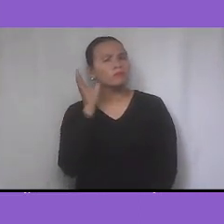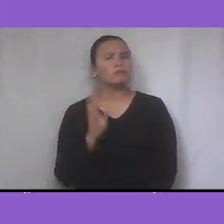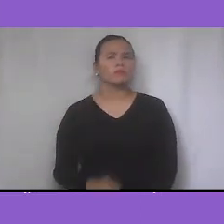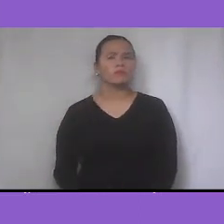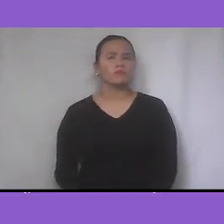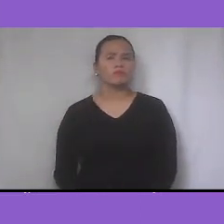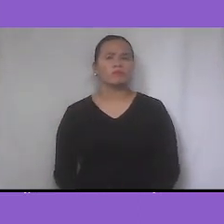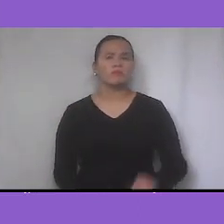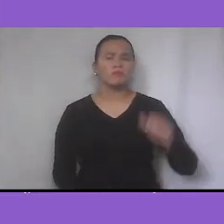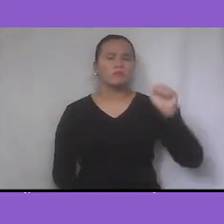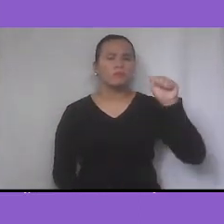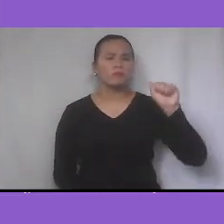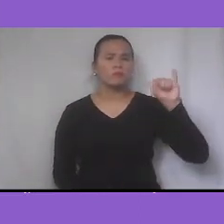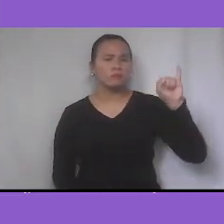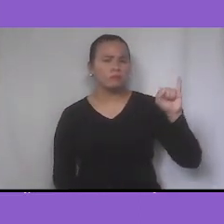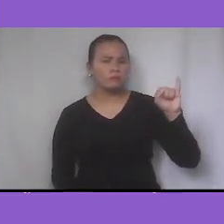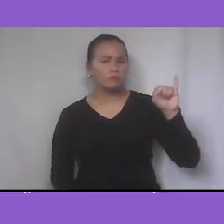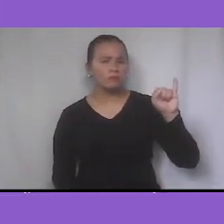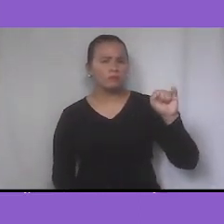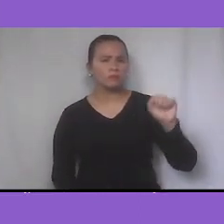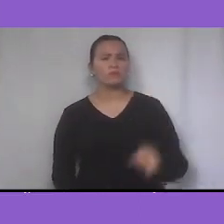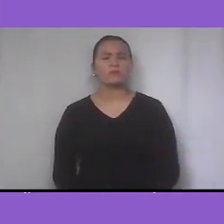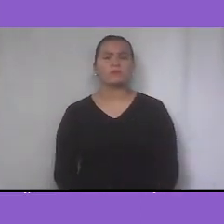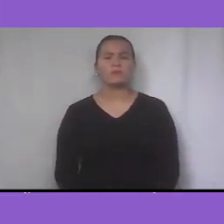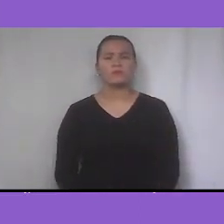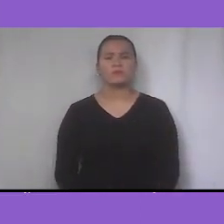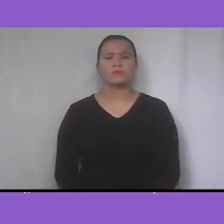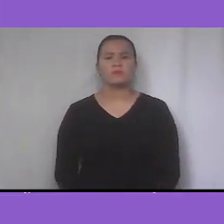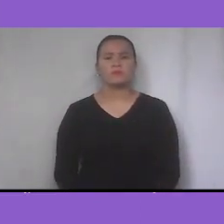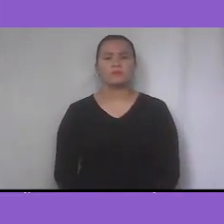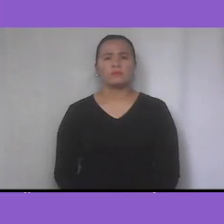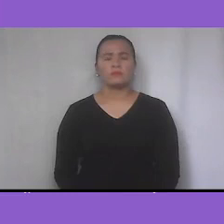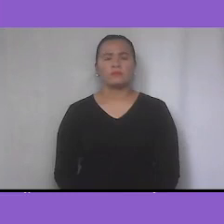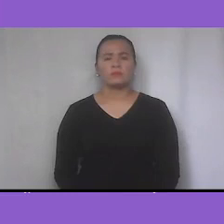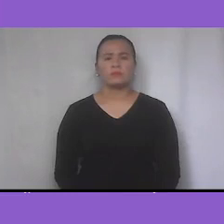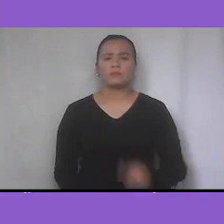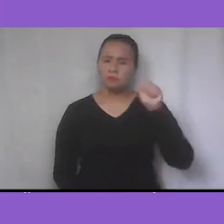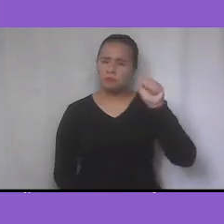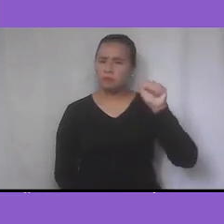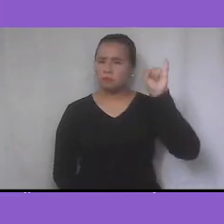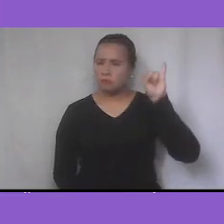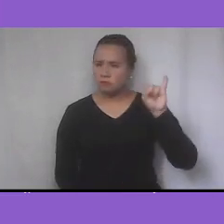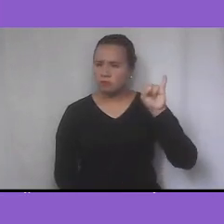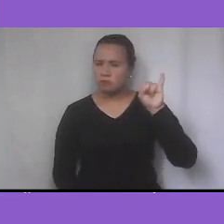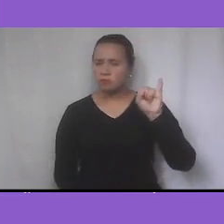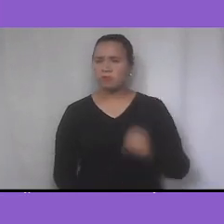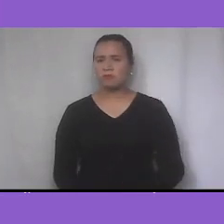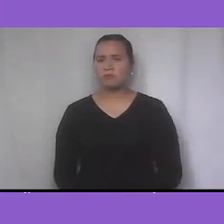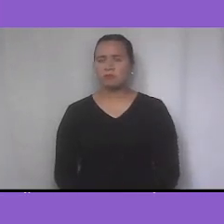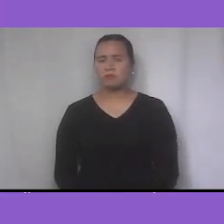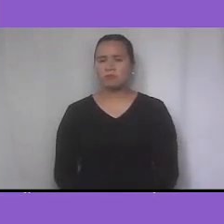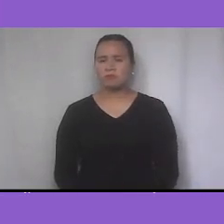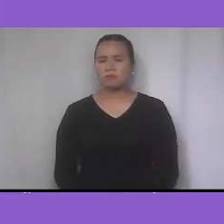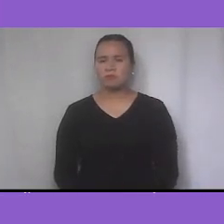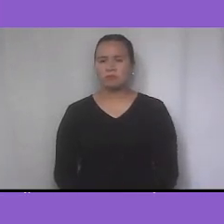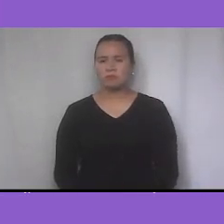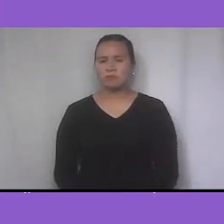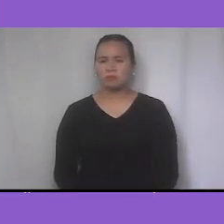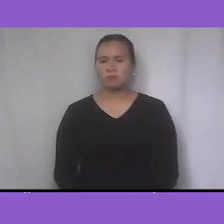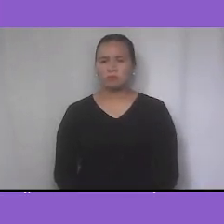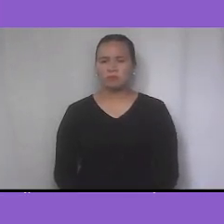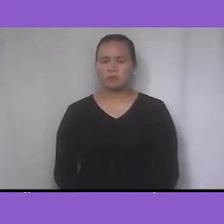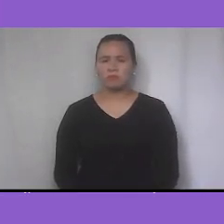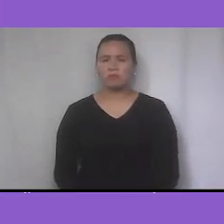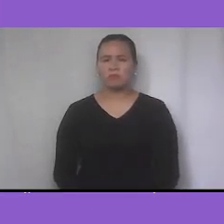Train. Aba, nasa gitna. I think I use A-I there. Paano naman pag ibabaybay ko ang pale?